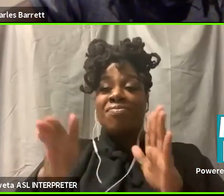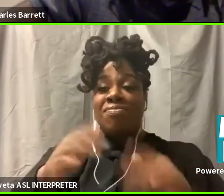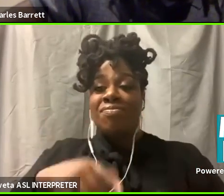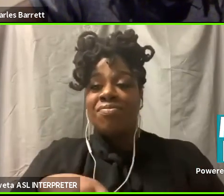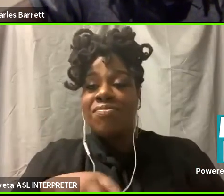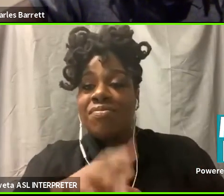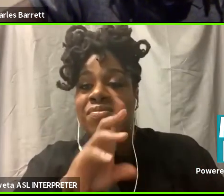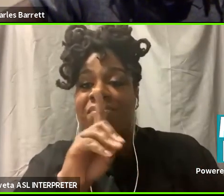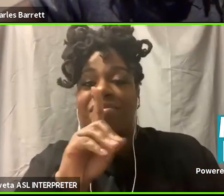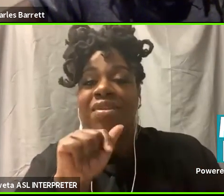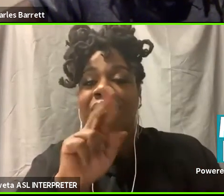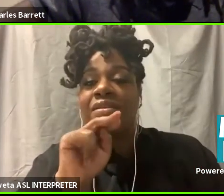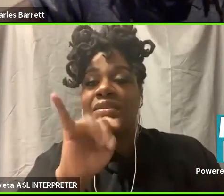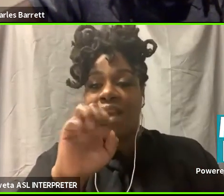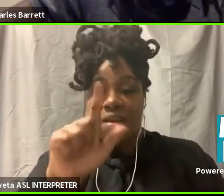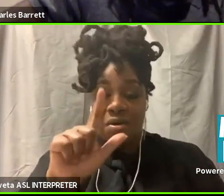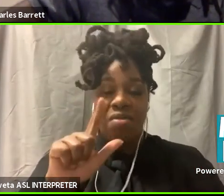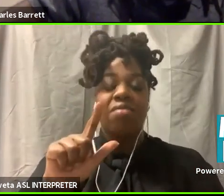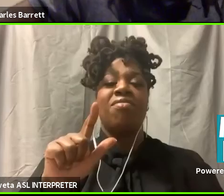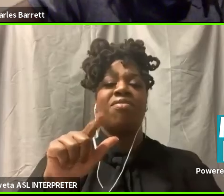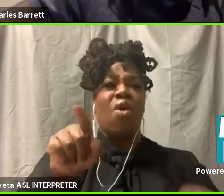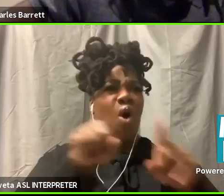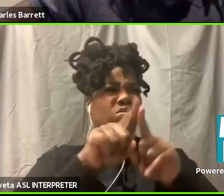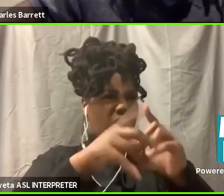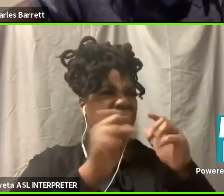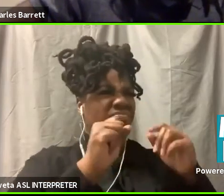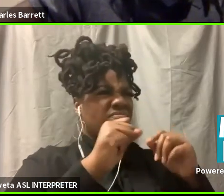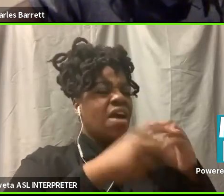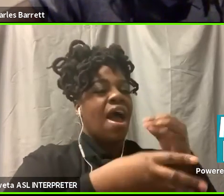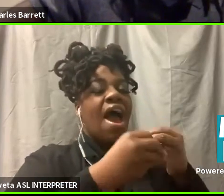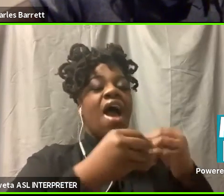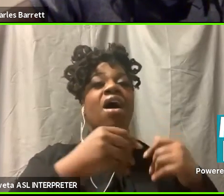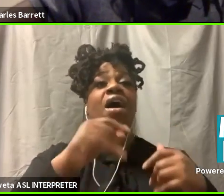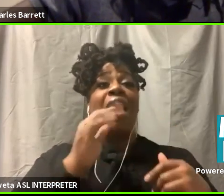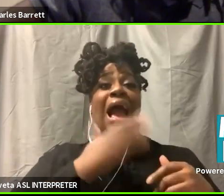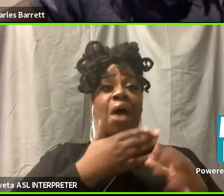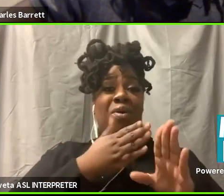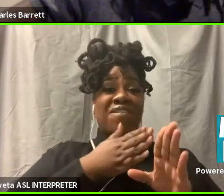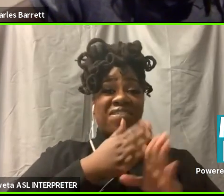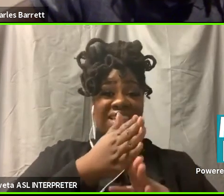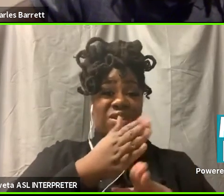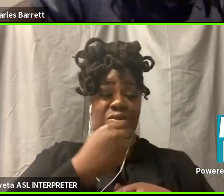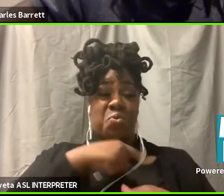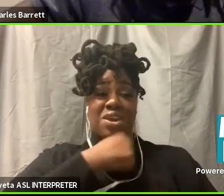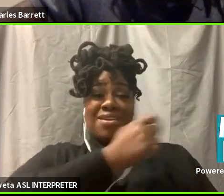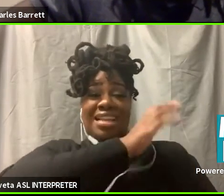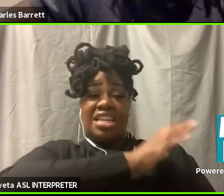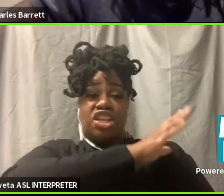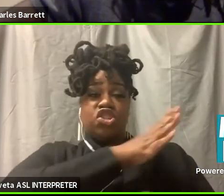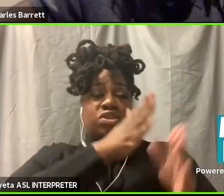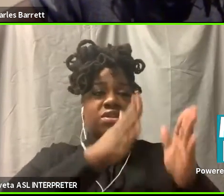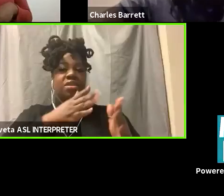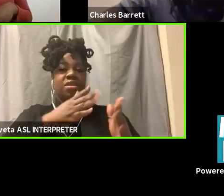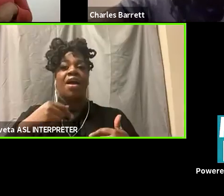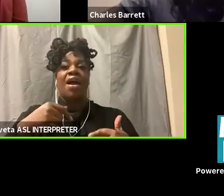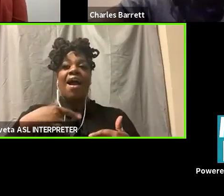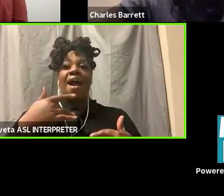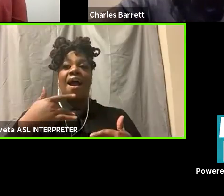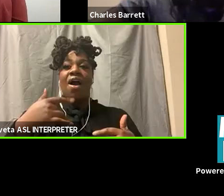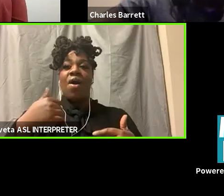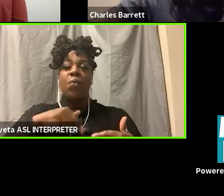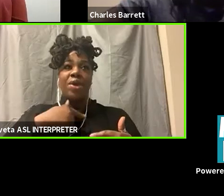even holding our field accountable, right, clinicians, is that, you know, we are, I think as a field and